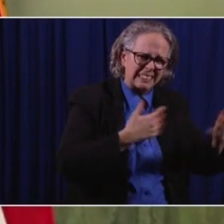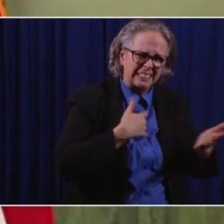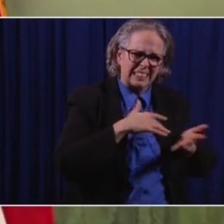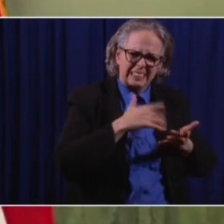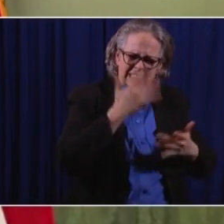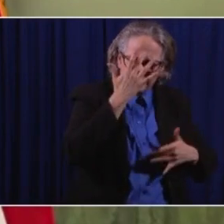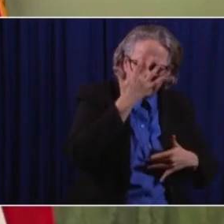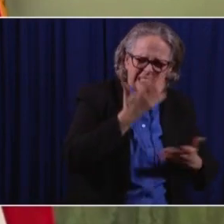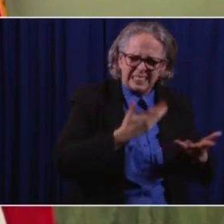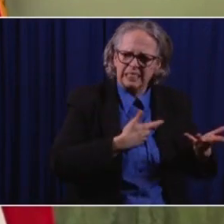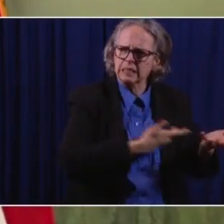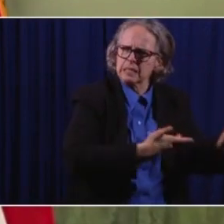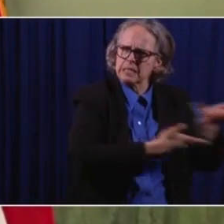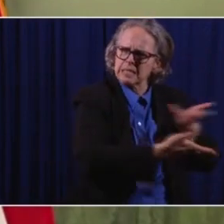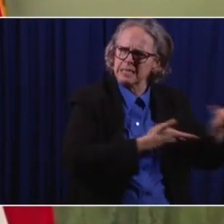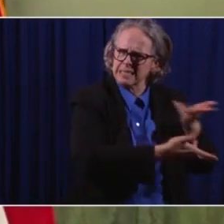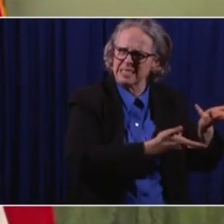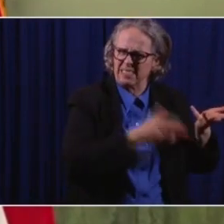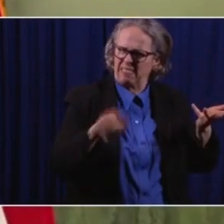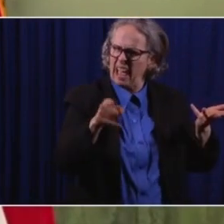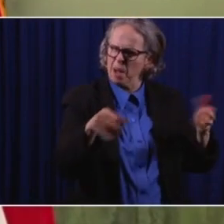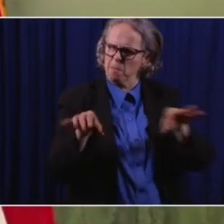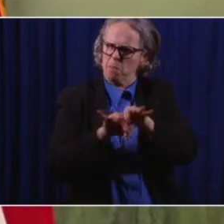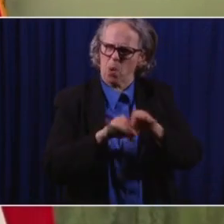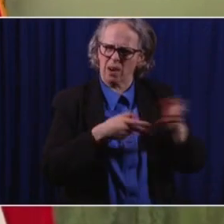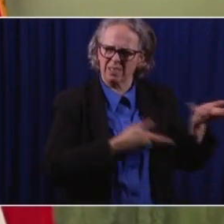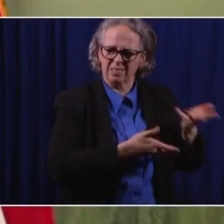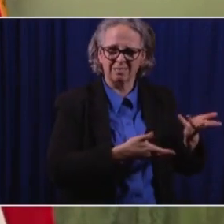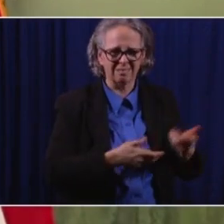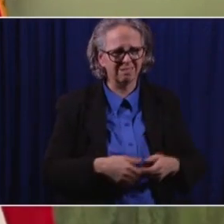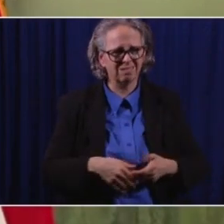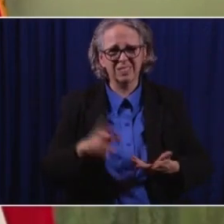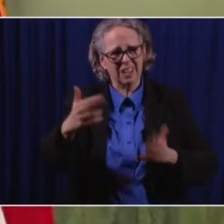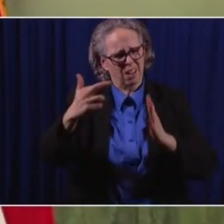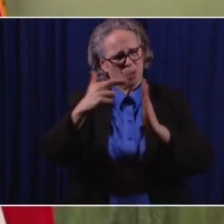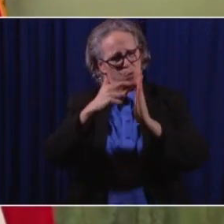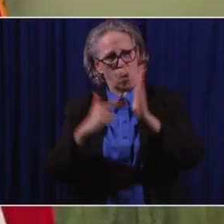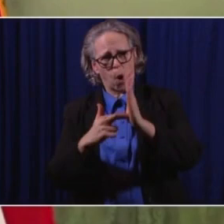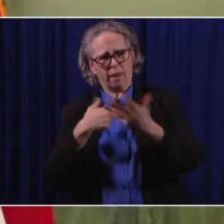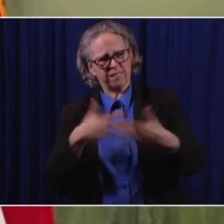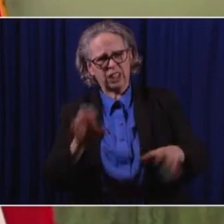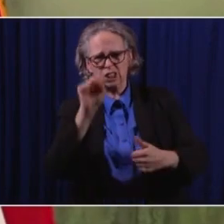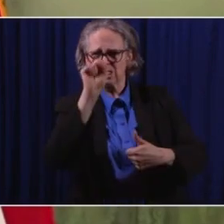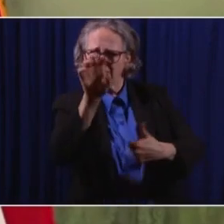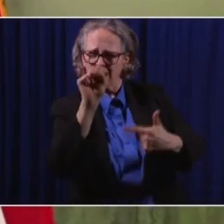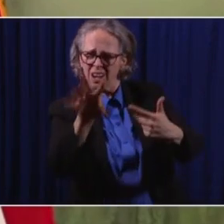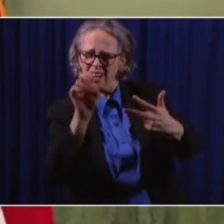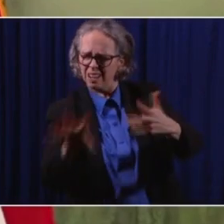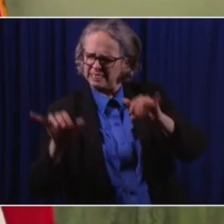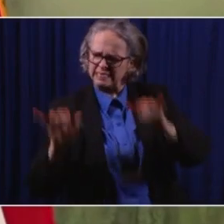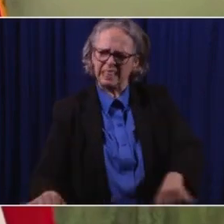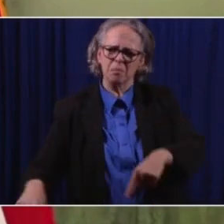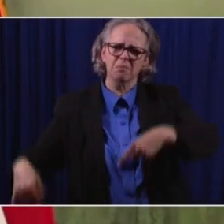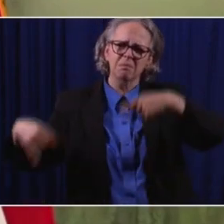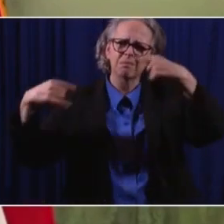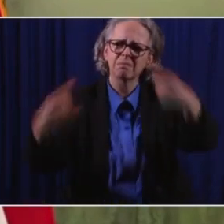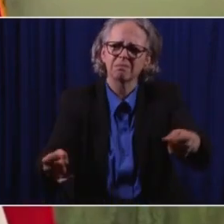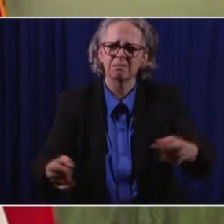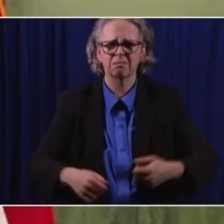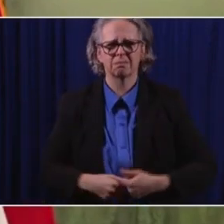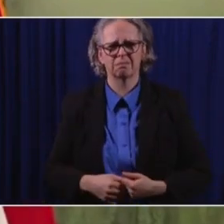Basic prevention measures hold true today as they did at the beginning of the pandemic. The basic principles are the same that we've talked about.